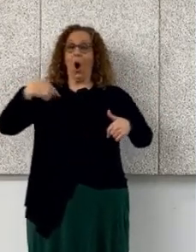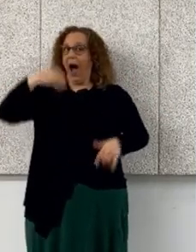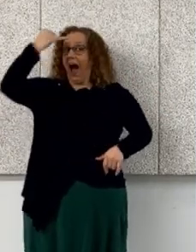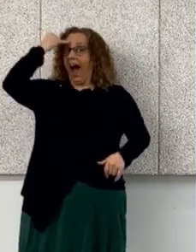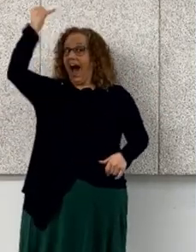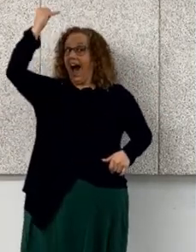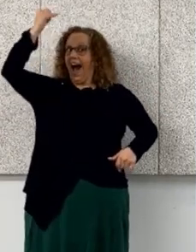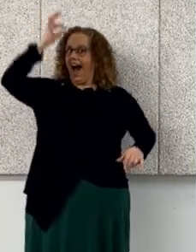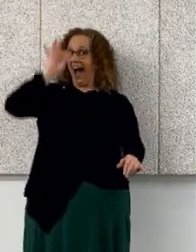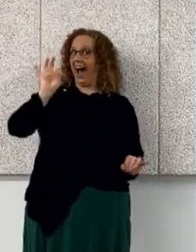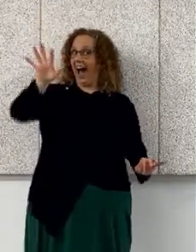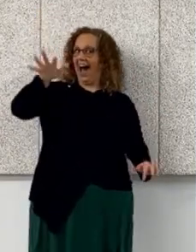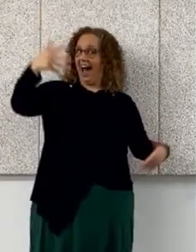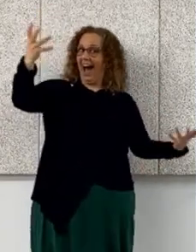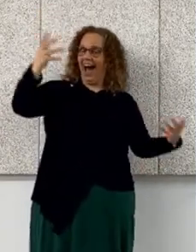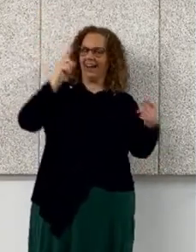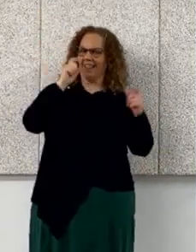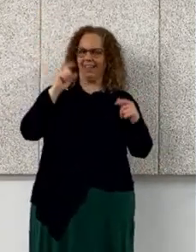idea, you know, like,